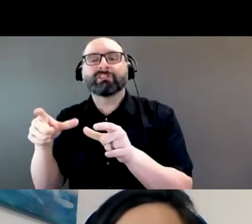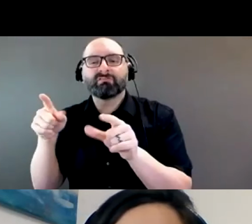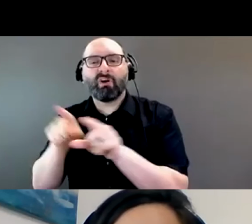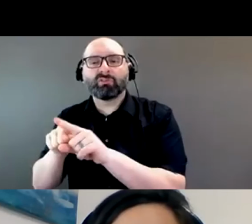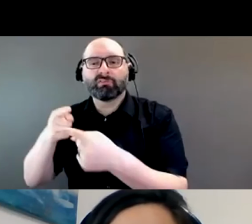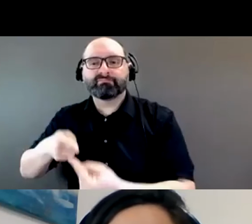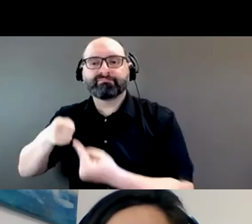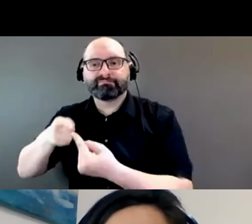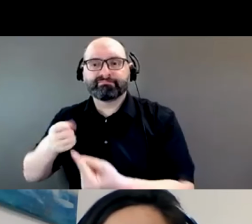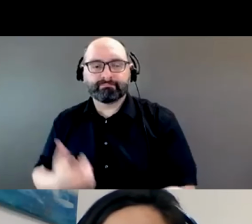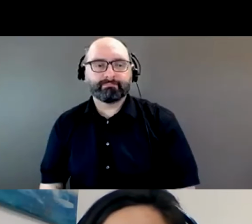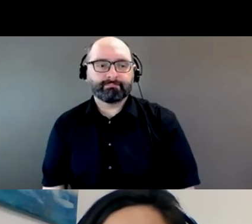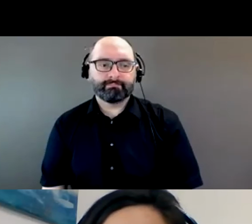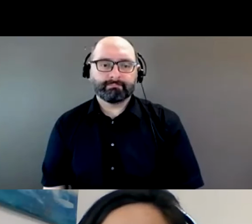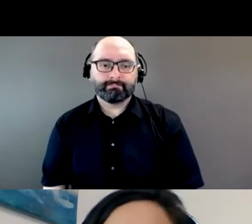progresses.